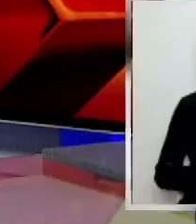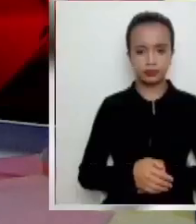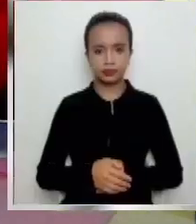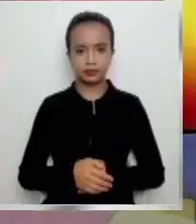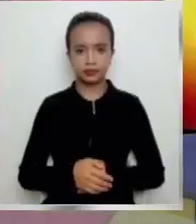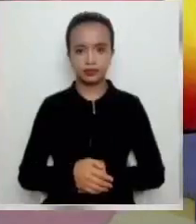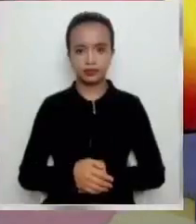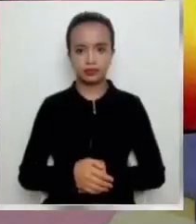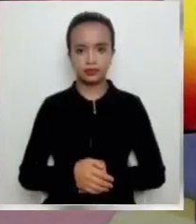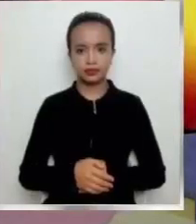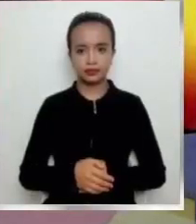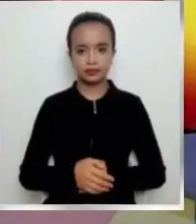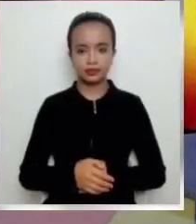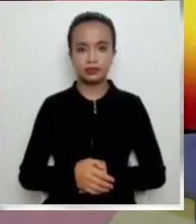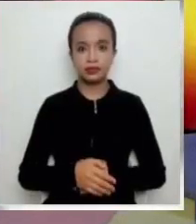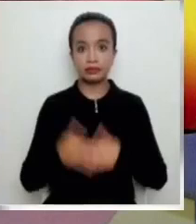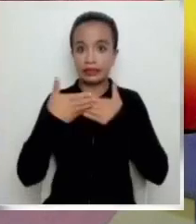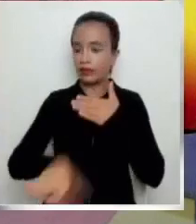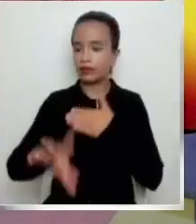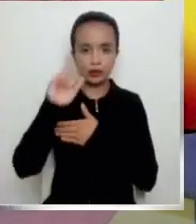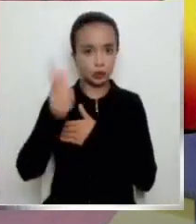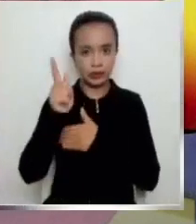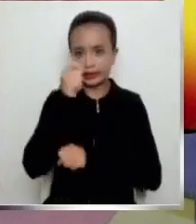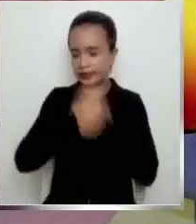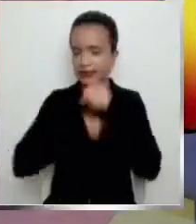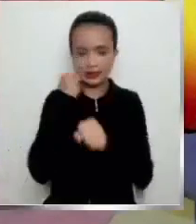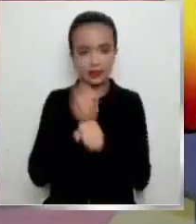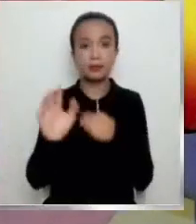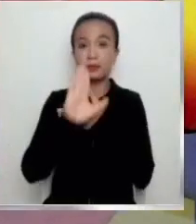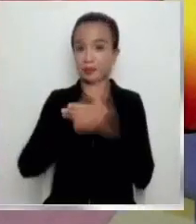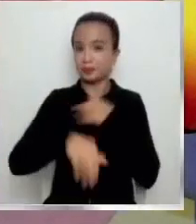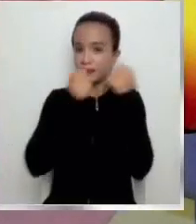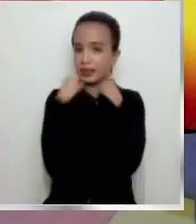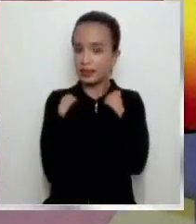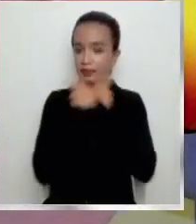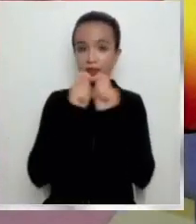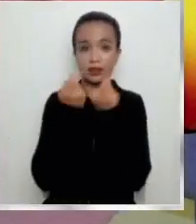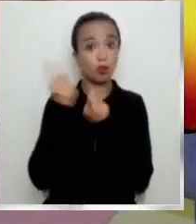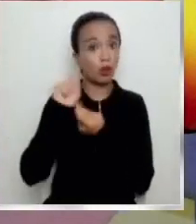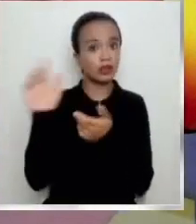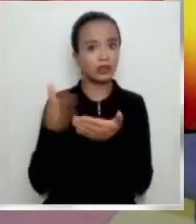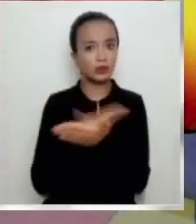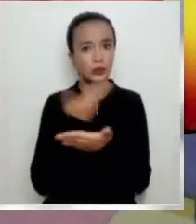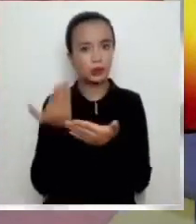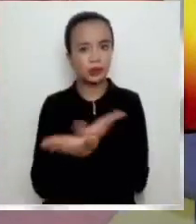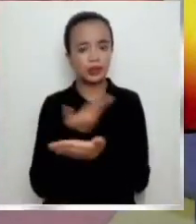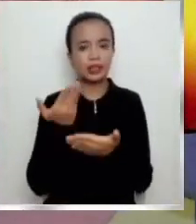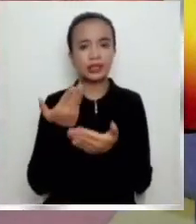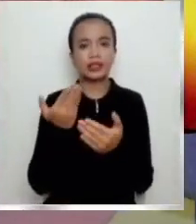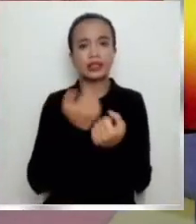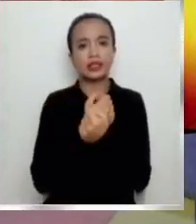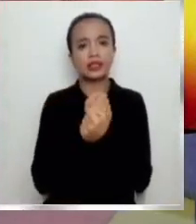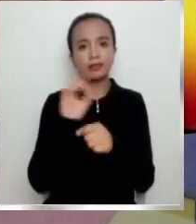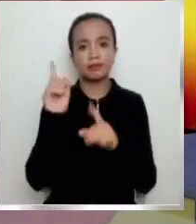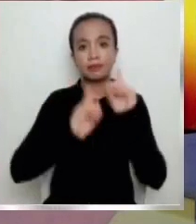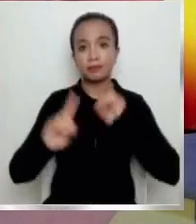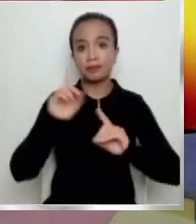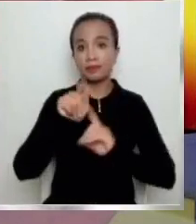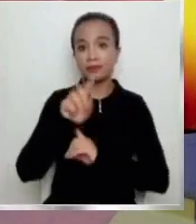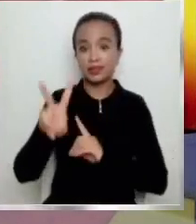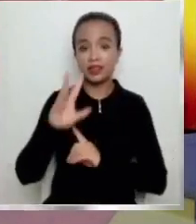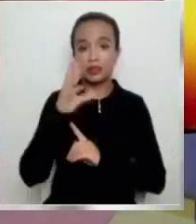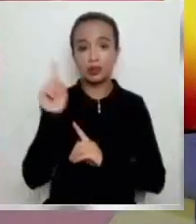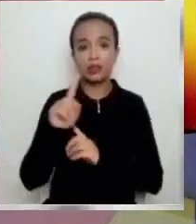After 20 long years, magbabalik-tambalan para sa bagong Kapuso seryeng Love Before Sunrise, sina Dennis Trillo at